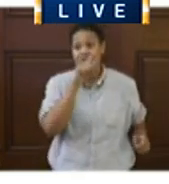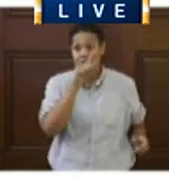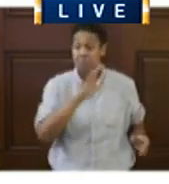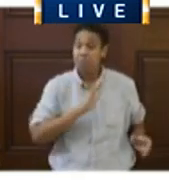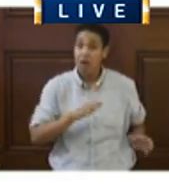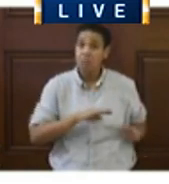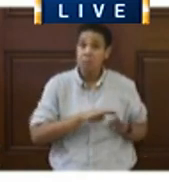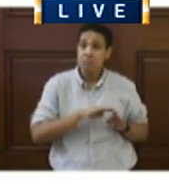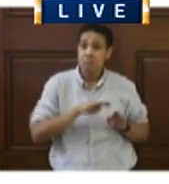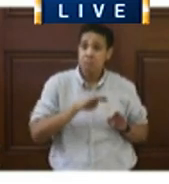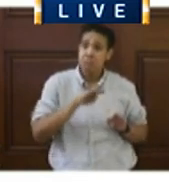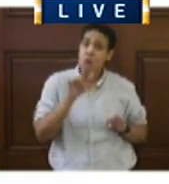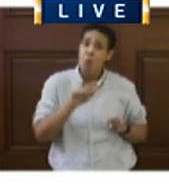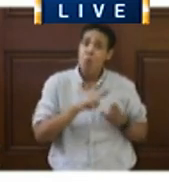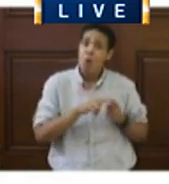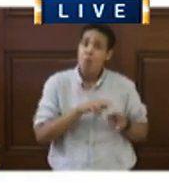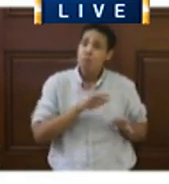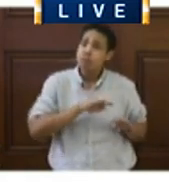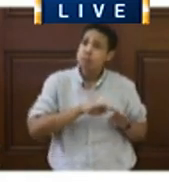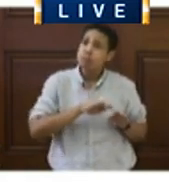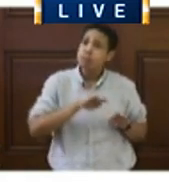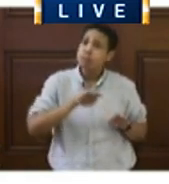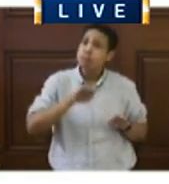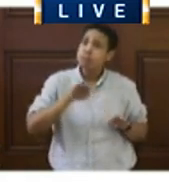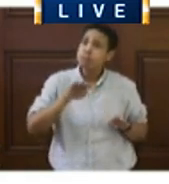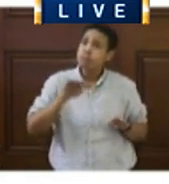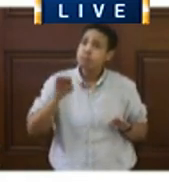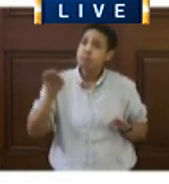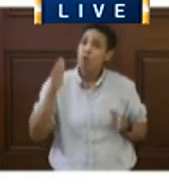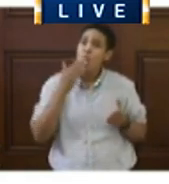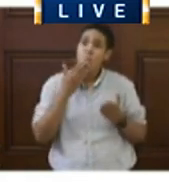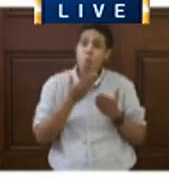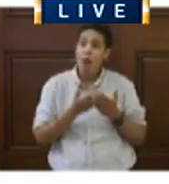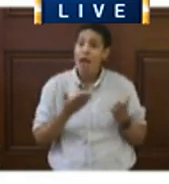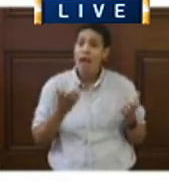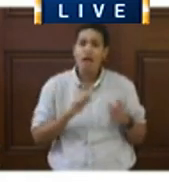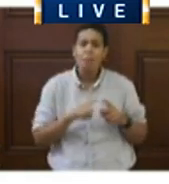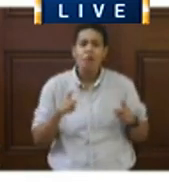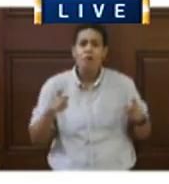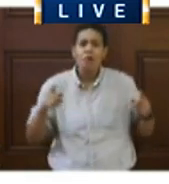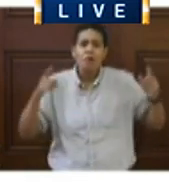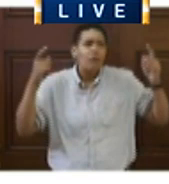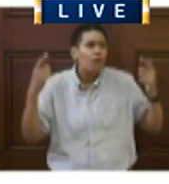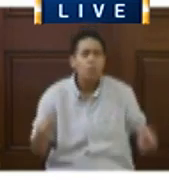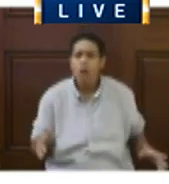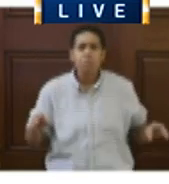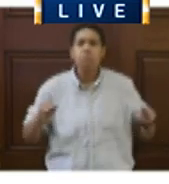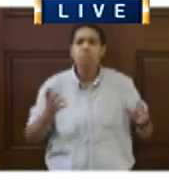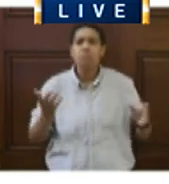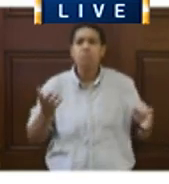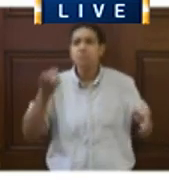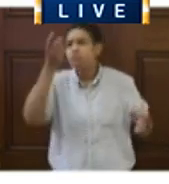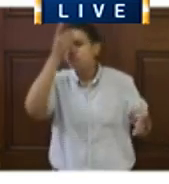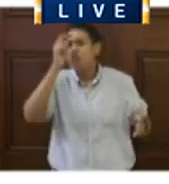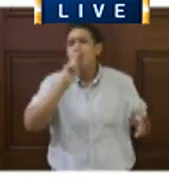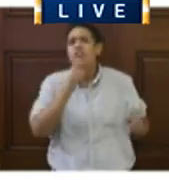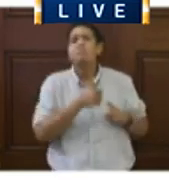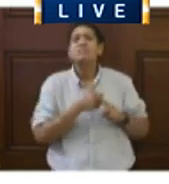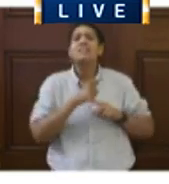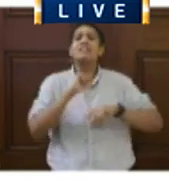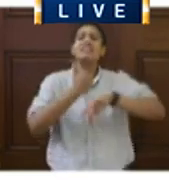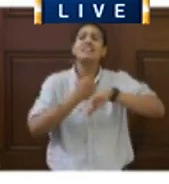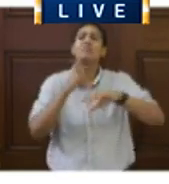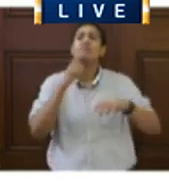well on the lower curve. But suddenly, when the Dominican Republic put in place a